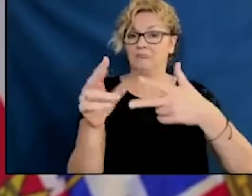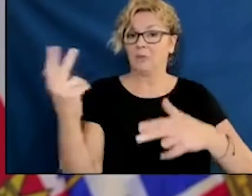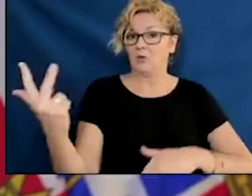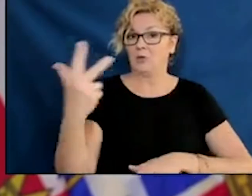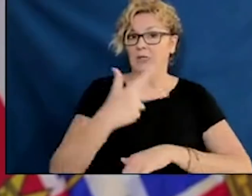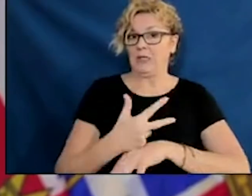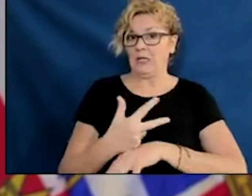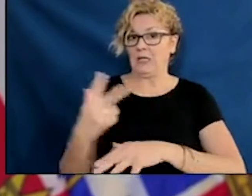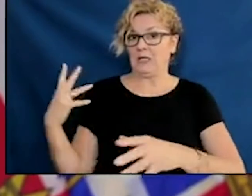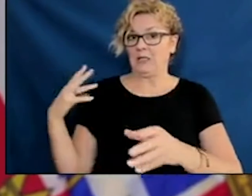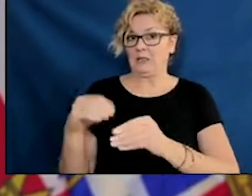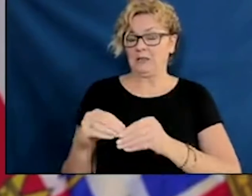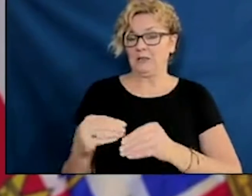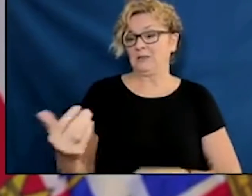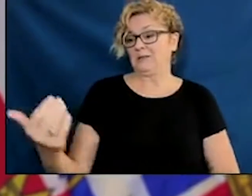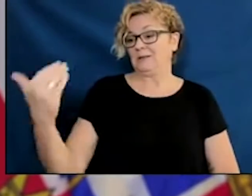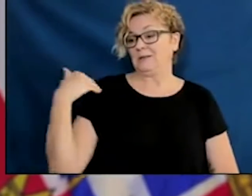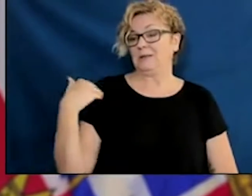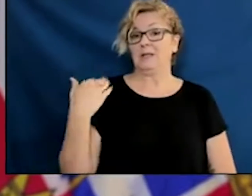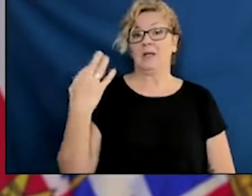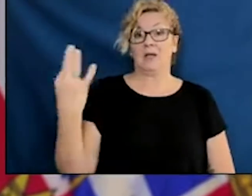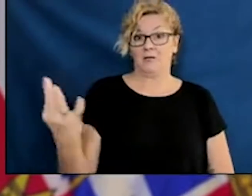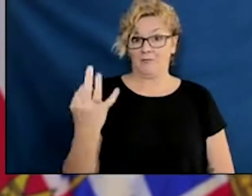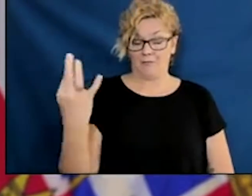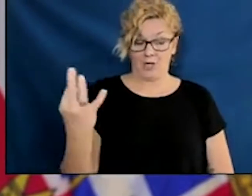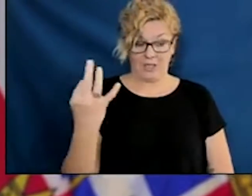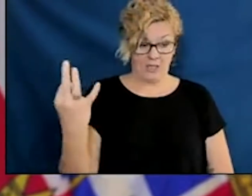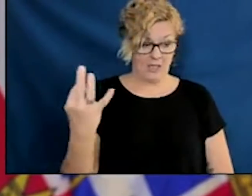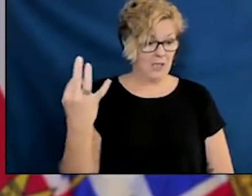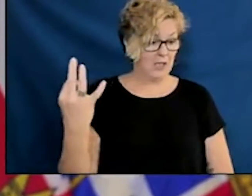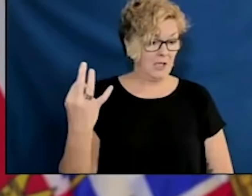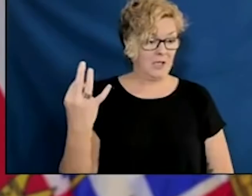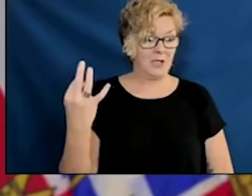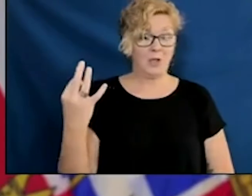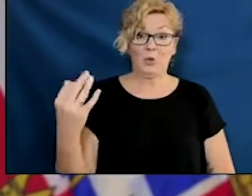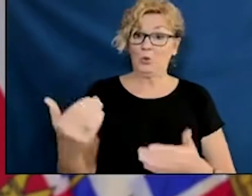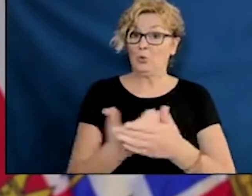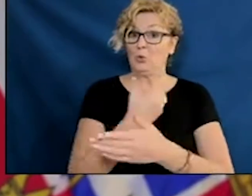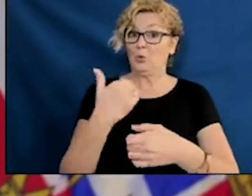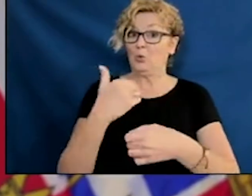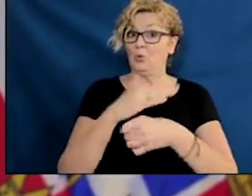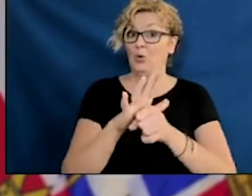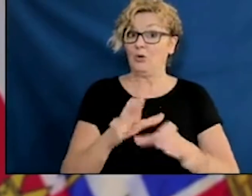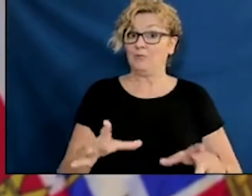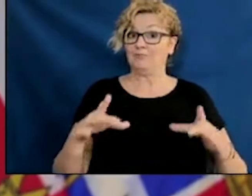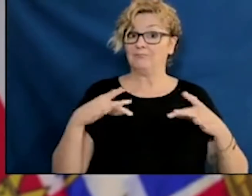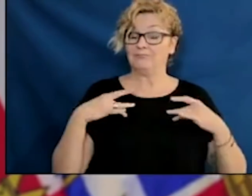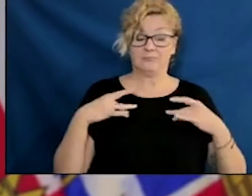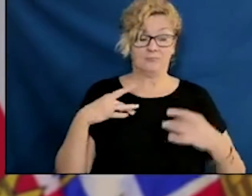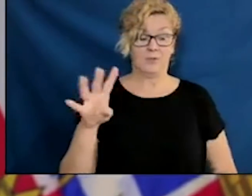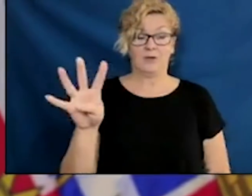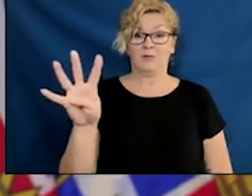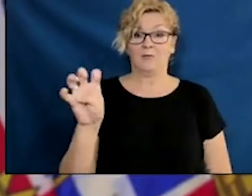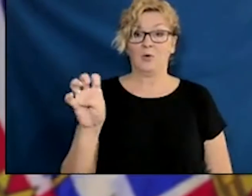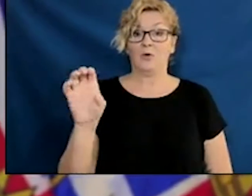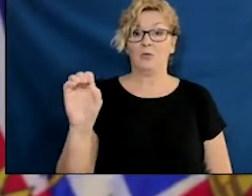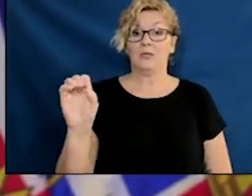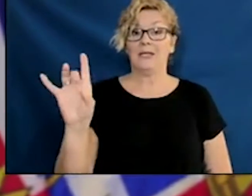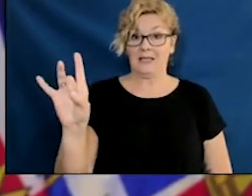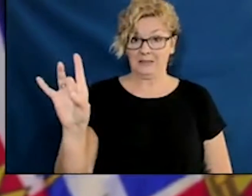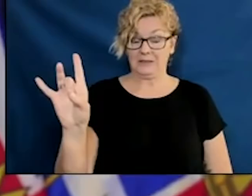and Saturday, January 22nd to 23rd. We had 408 new people test positive for